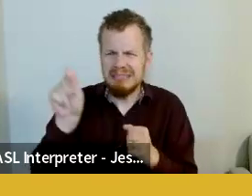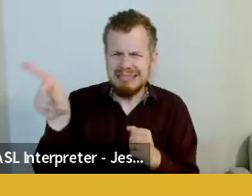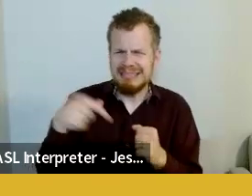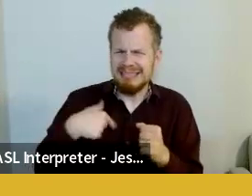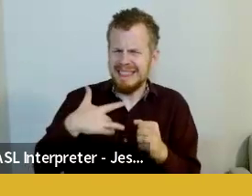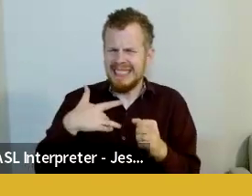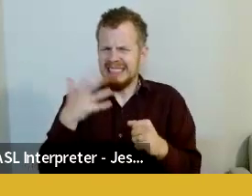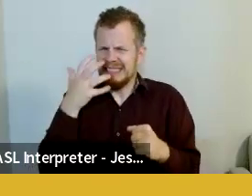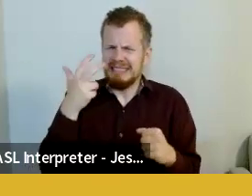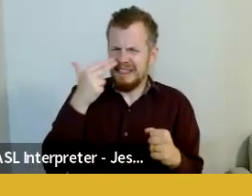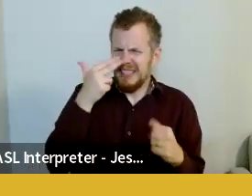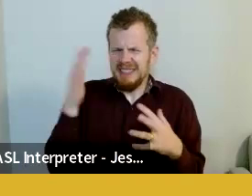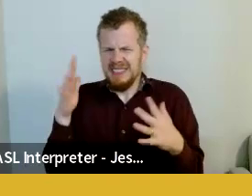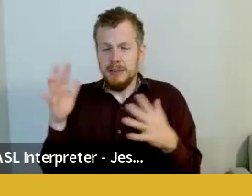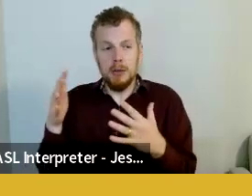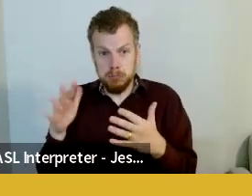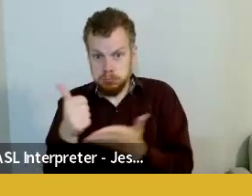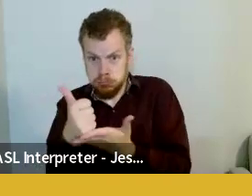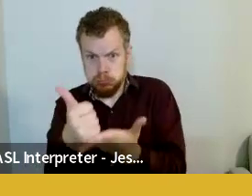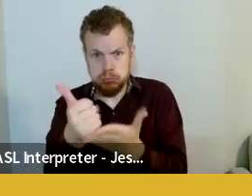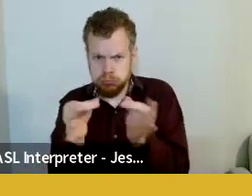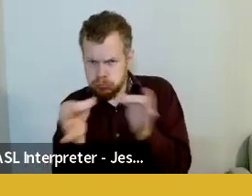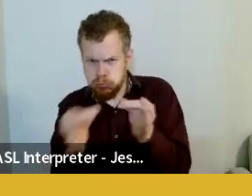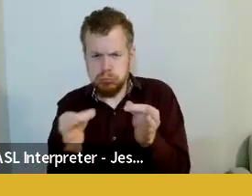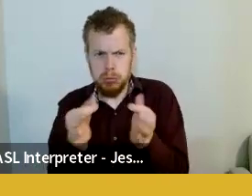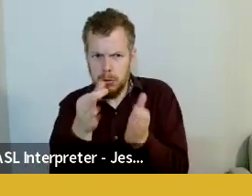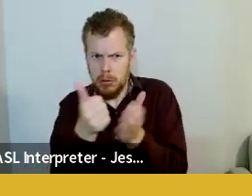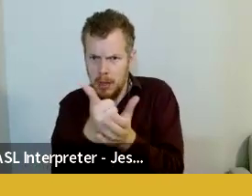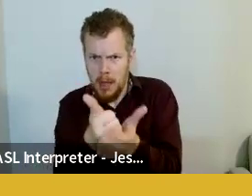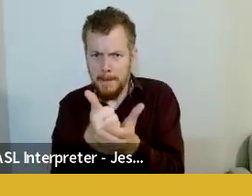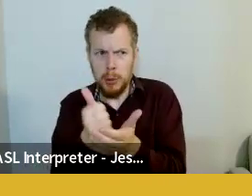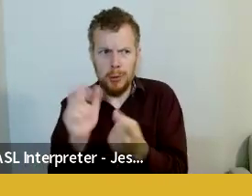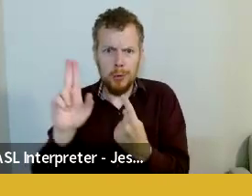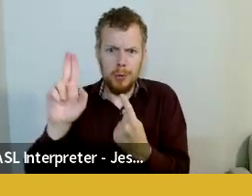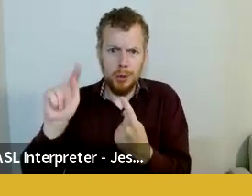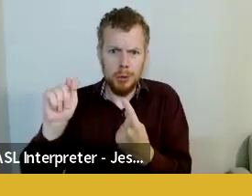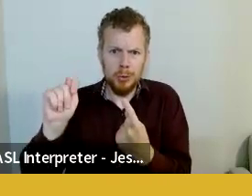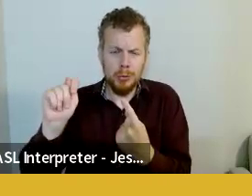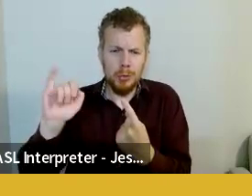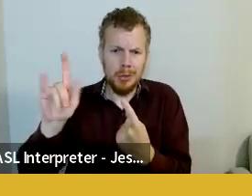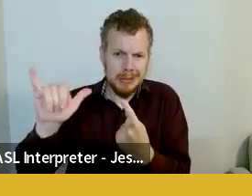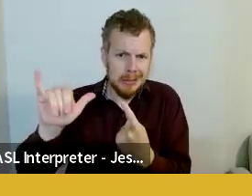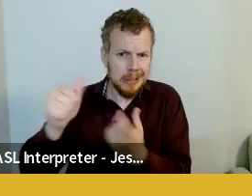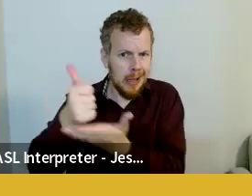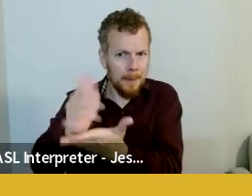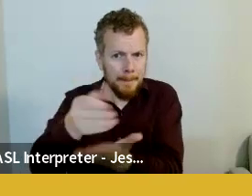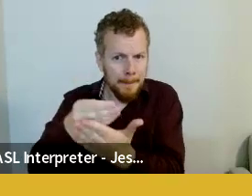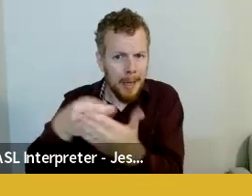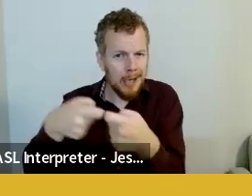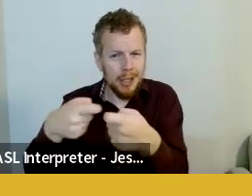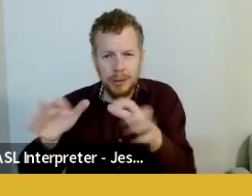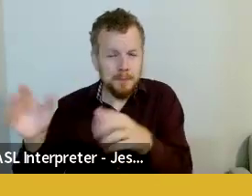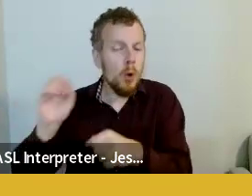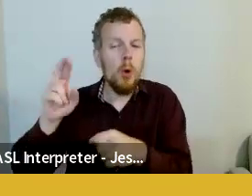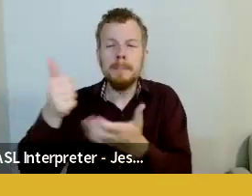can also help you find cooling centers or connect you with utility assistance services. One thing we do like to mention